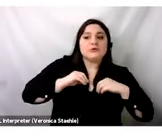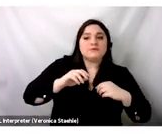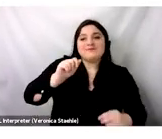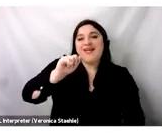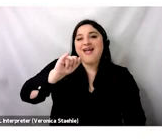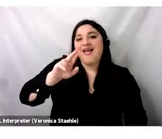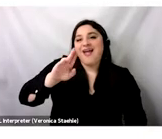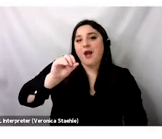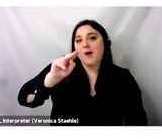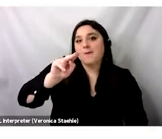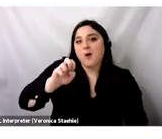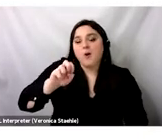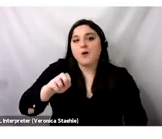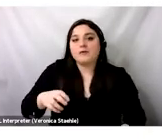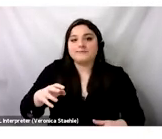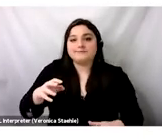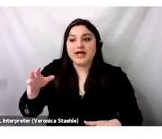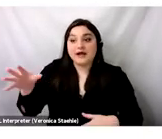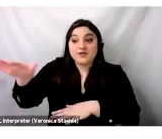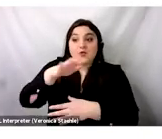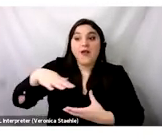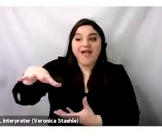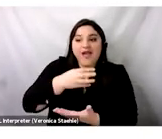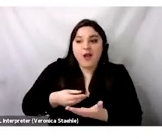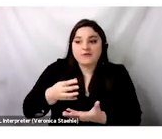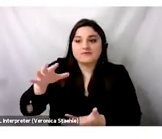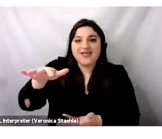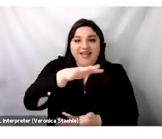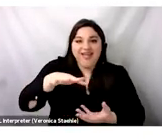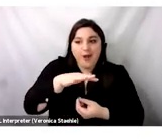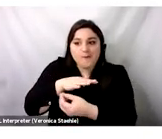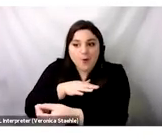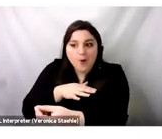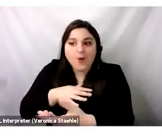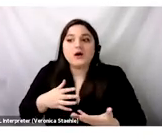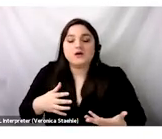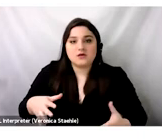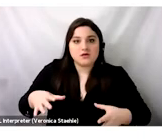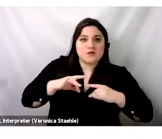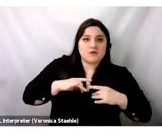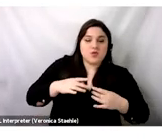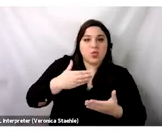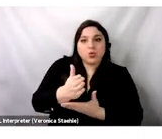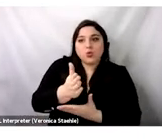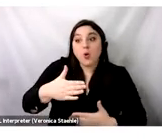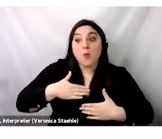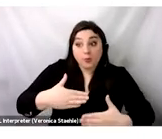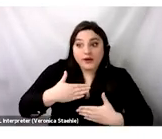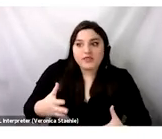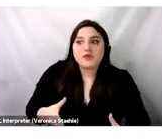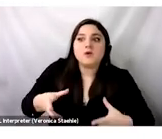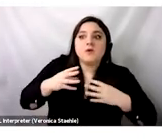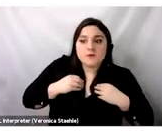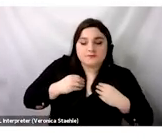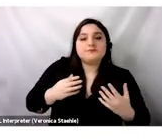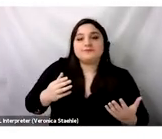enough to just go along with the breeze and, you know, really be integrated into the water systems of this planet. I mean, they get picked